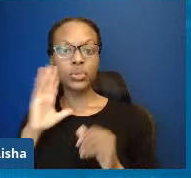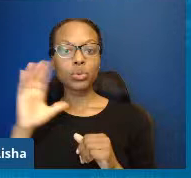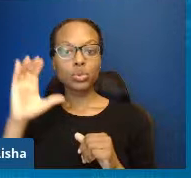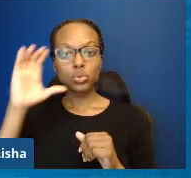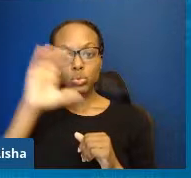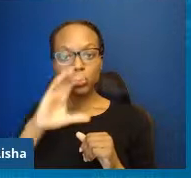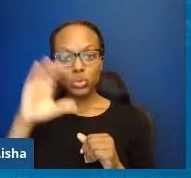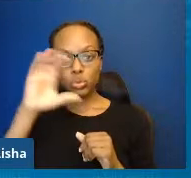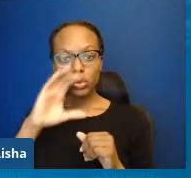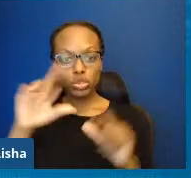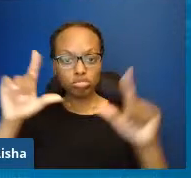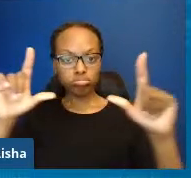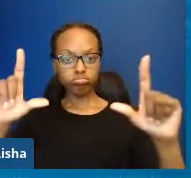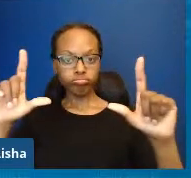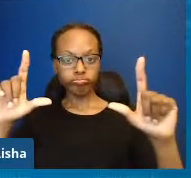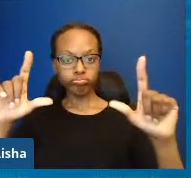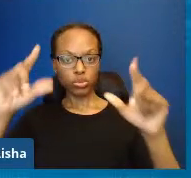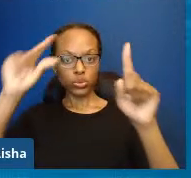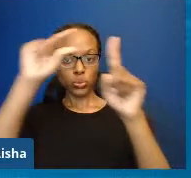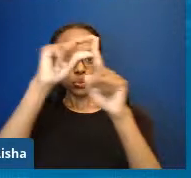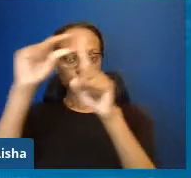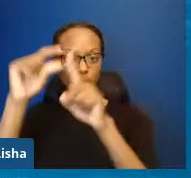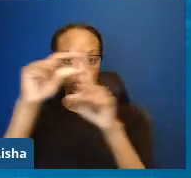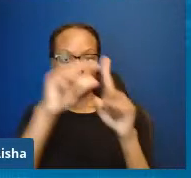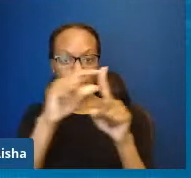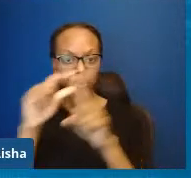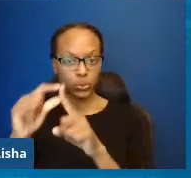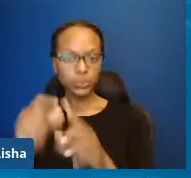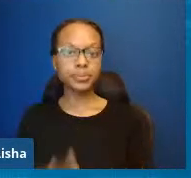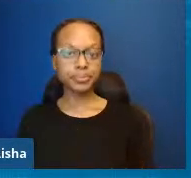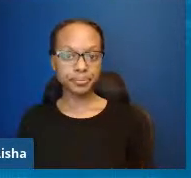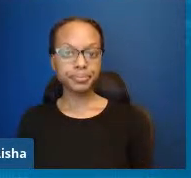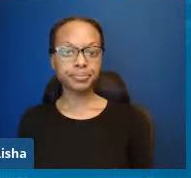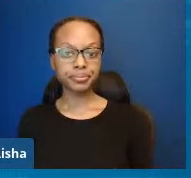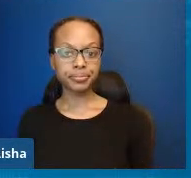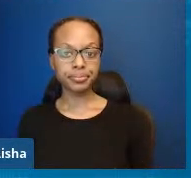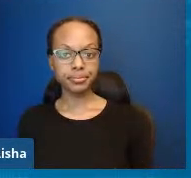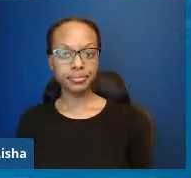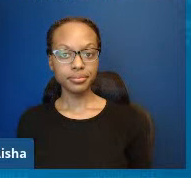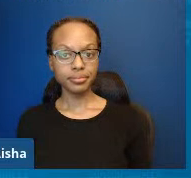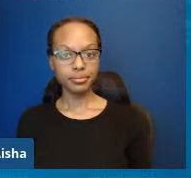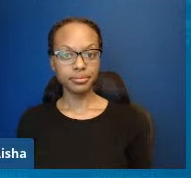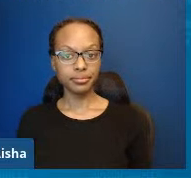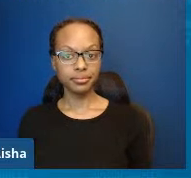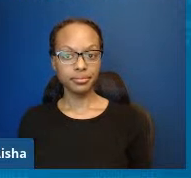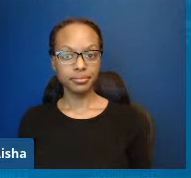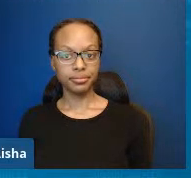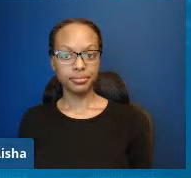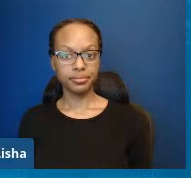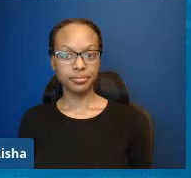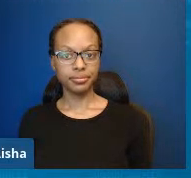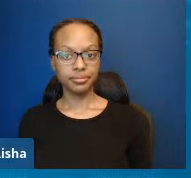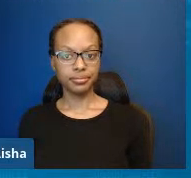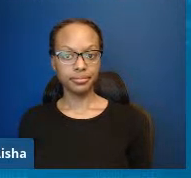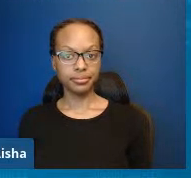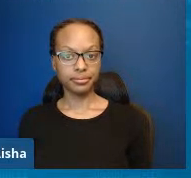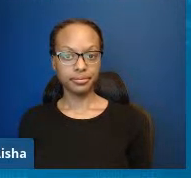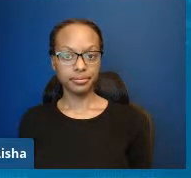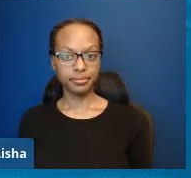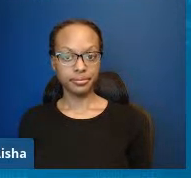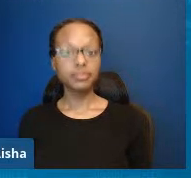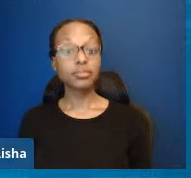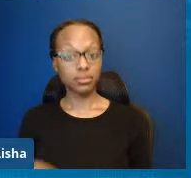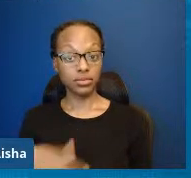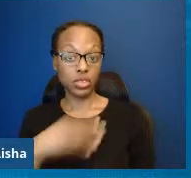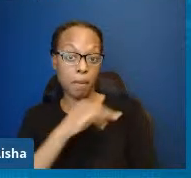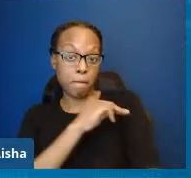in the puzzle for different. There you go. There it is. So if we want to see